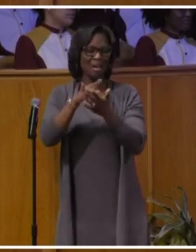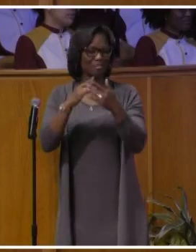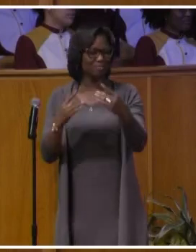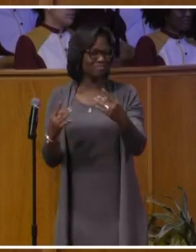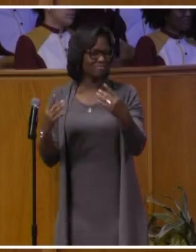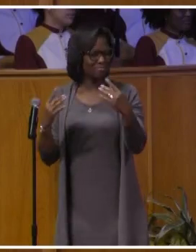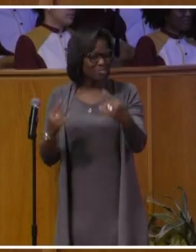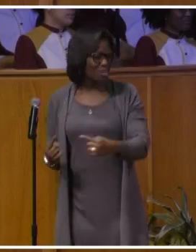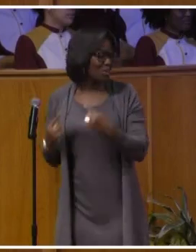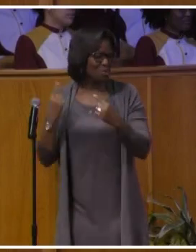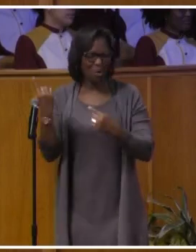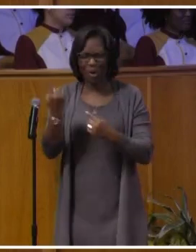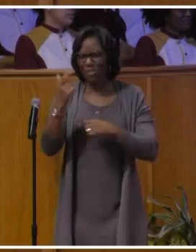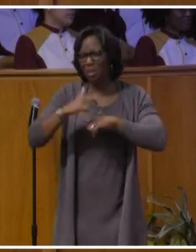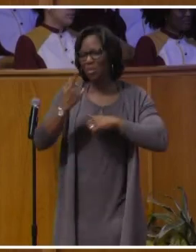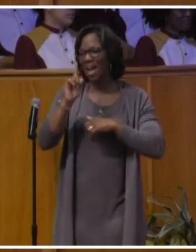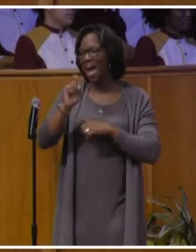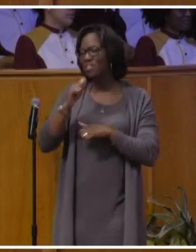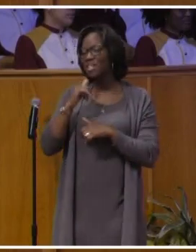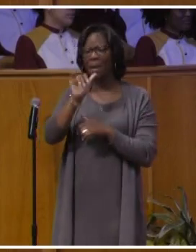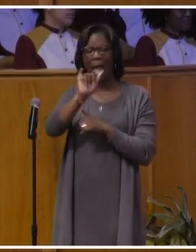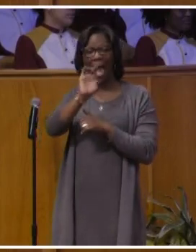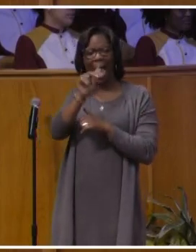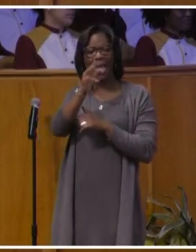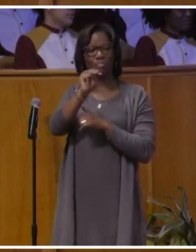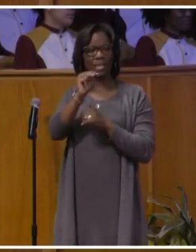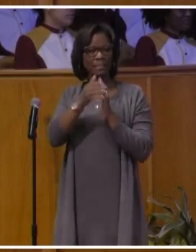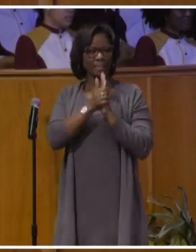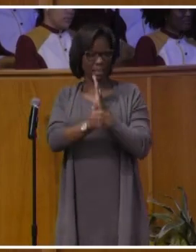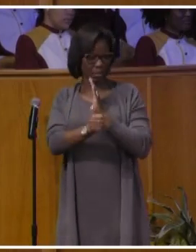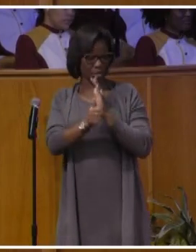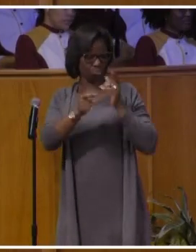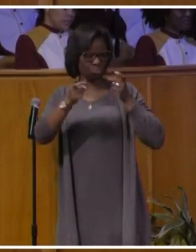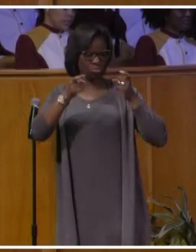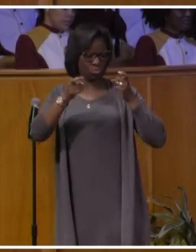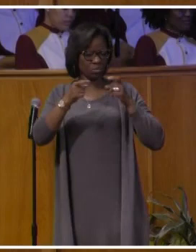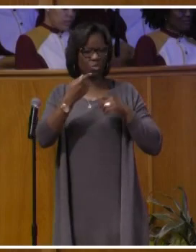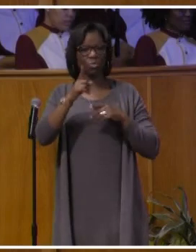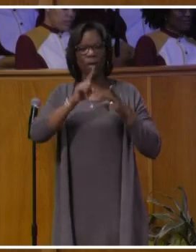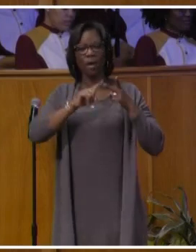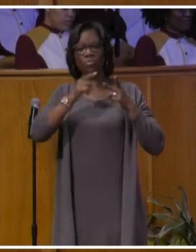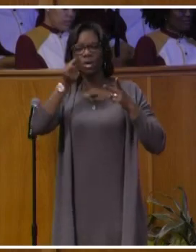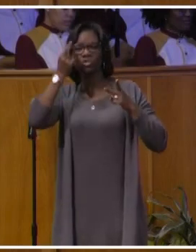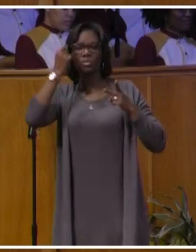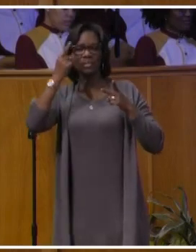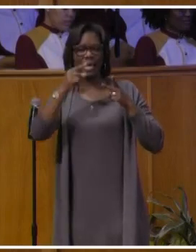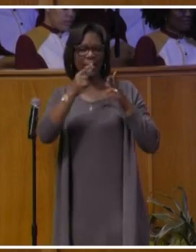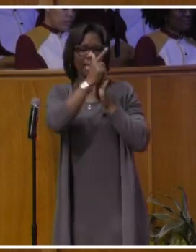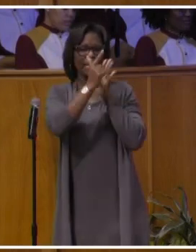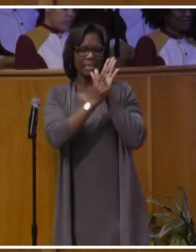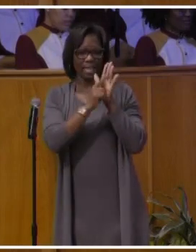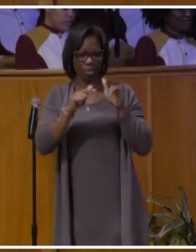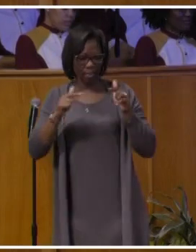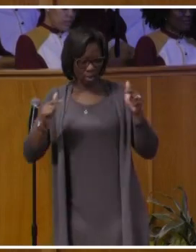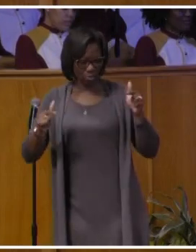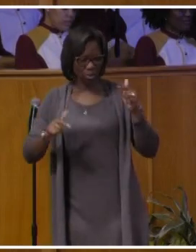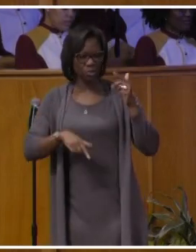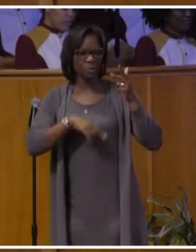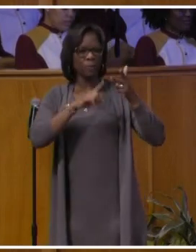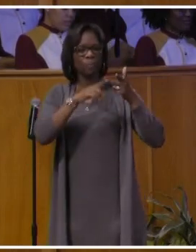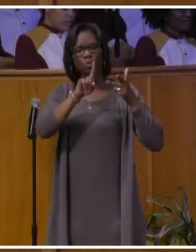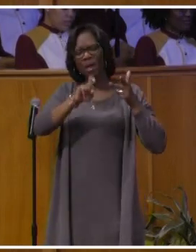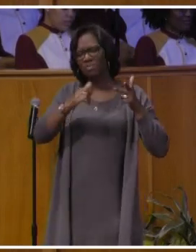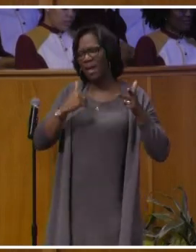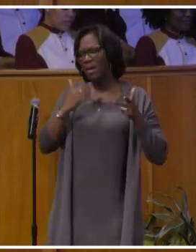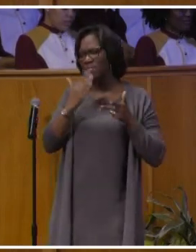If you're going to pastor, you have to have some administrative ability. You got to understand legal language. You got to have